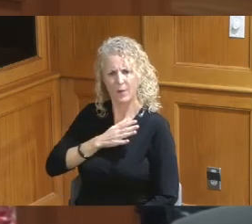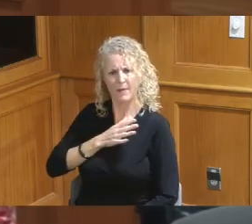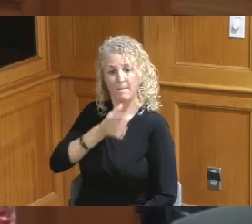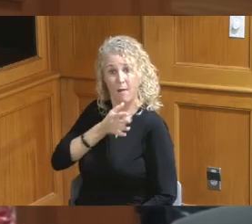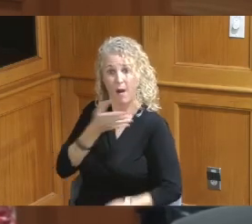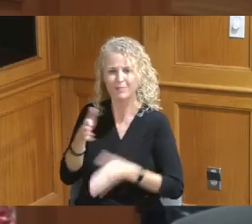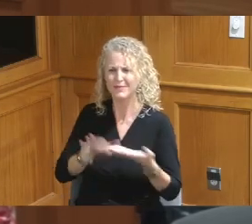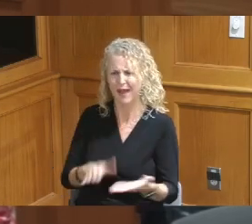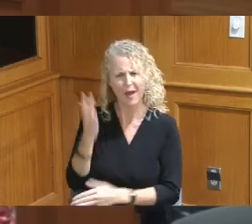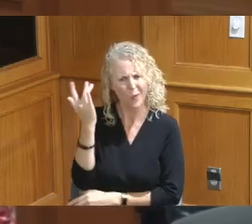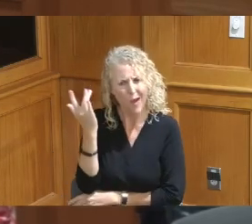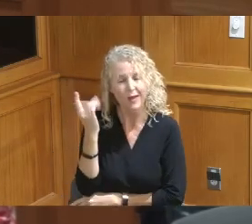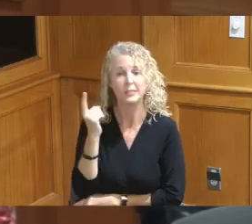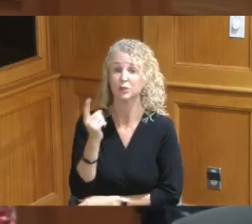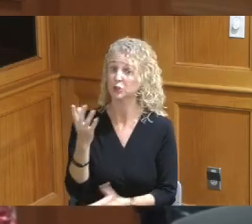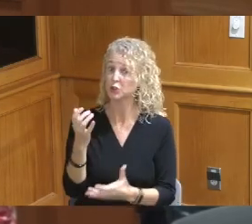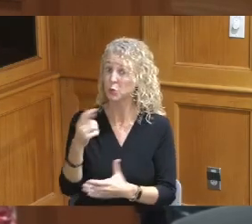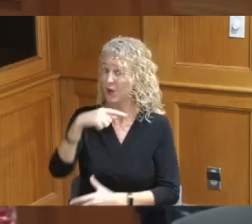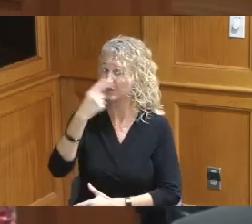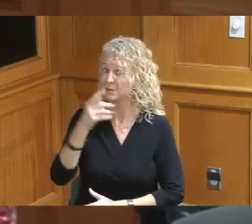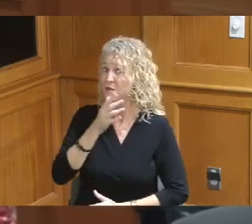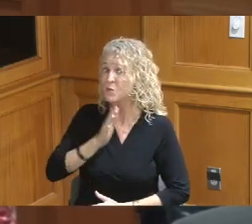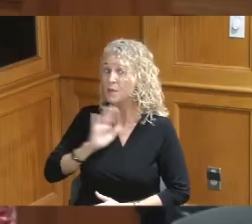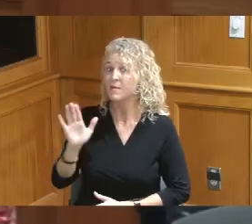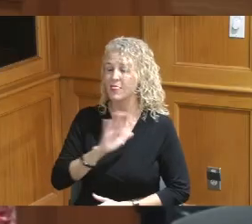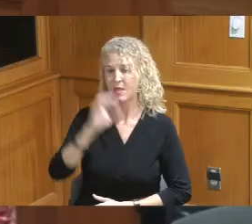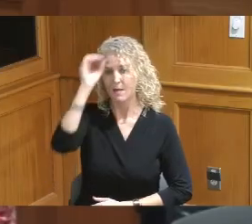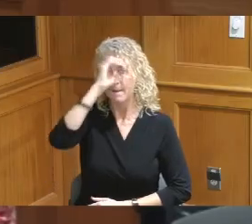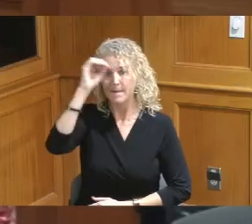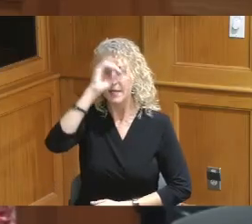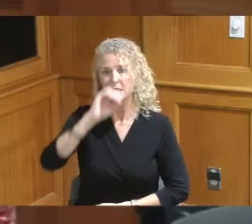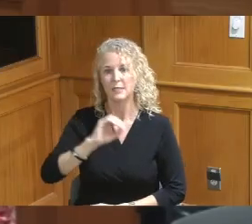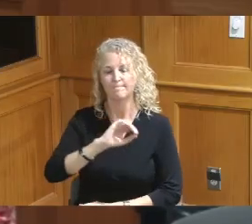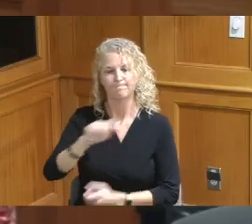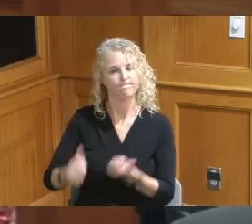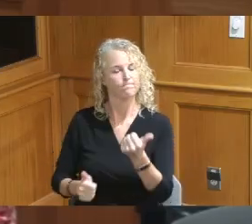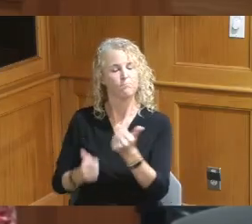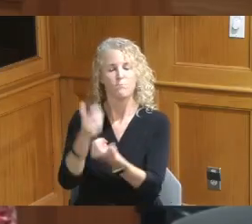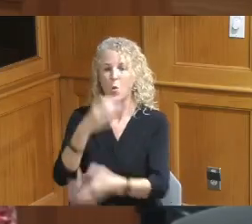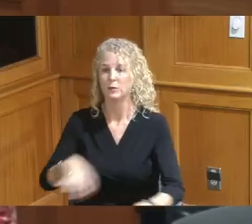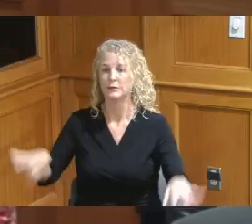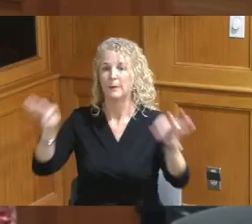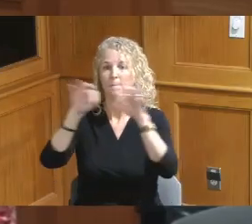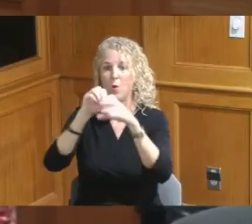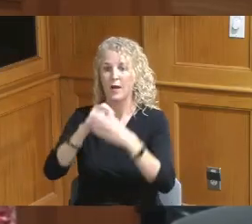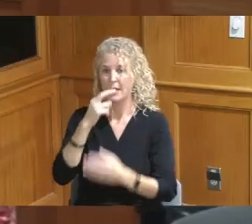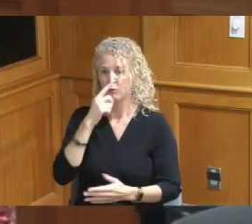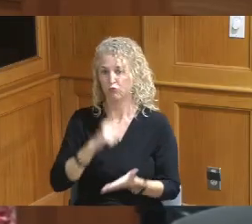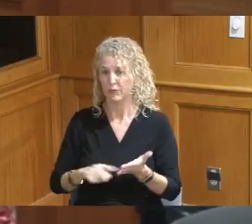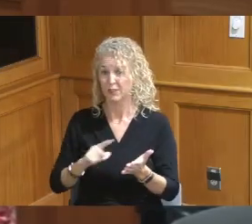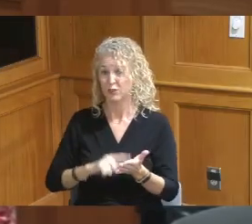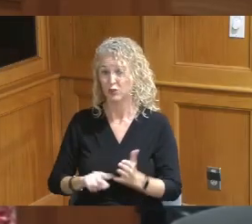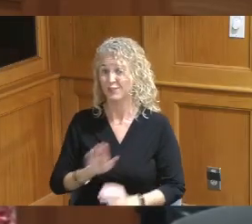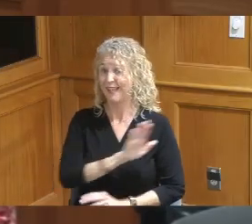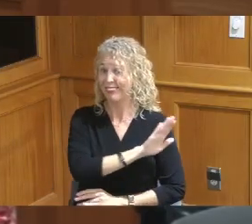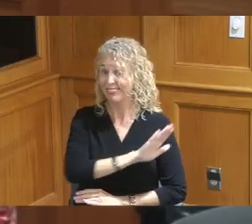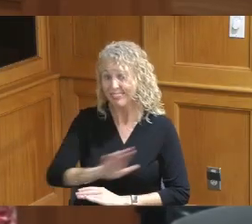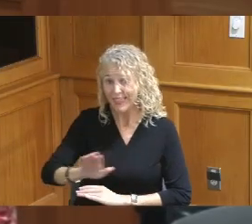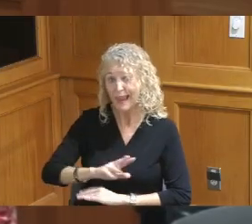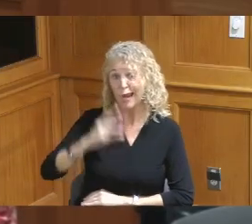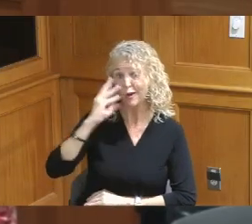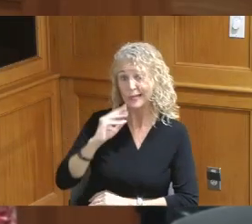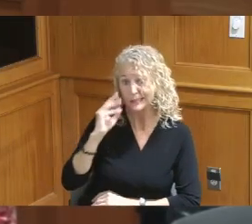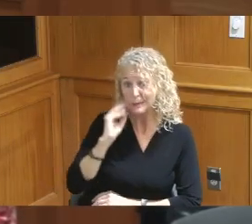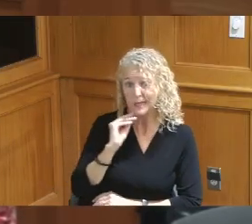mortality. She ensures that the voices of Black mothers are centered in her research, using those insights to propose